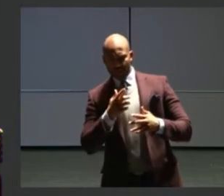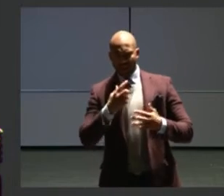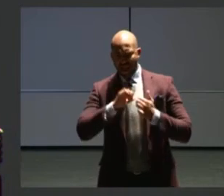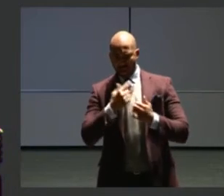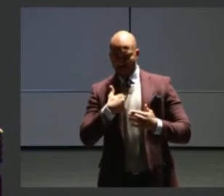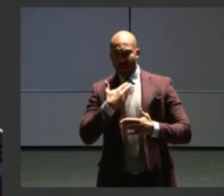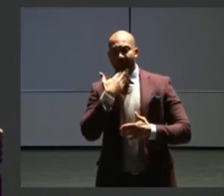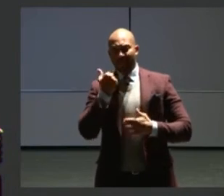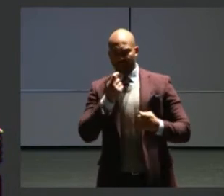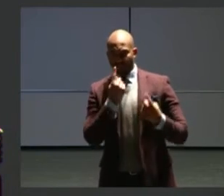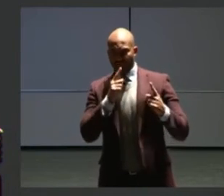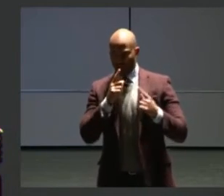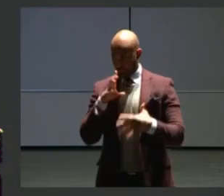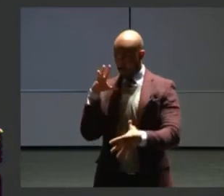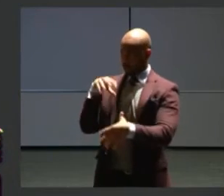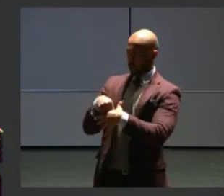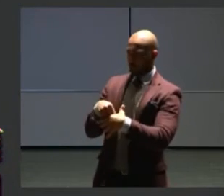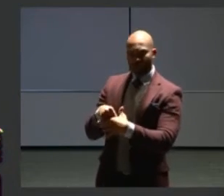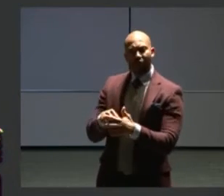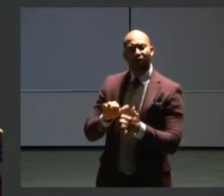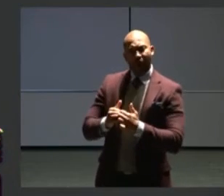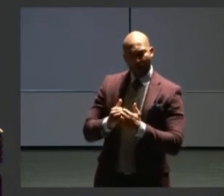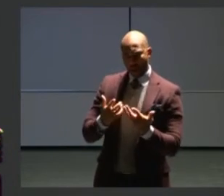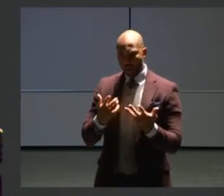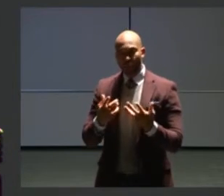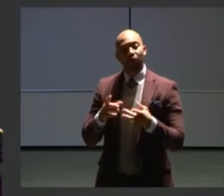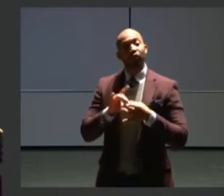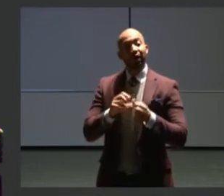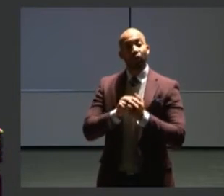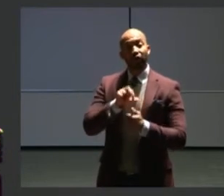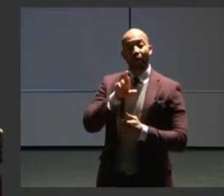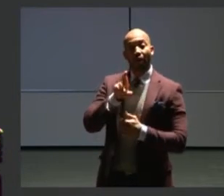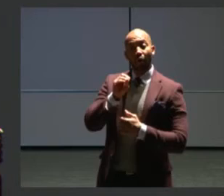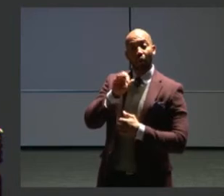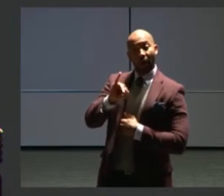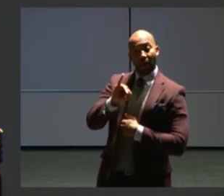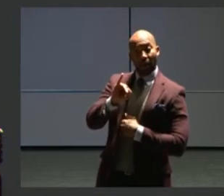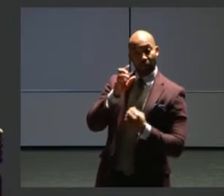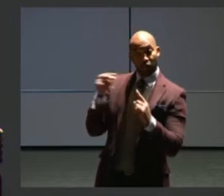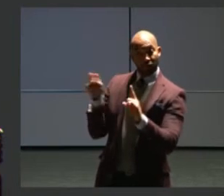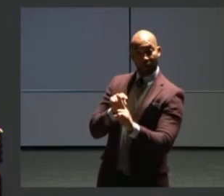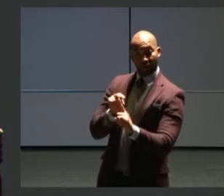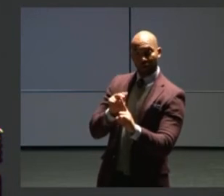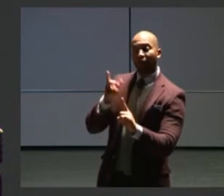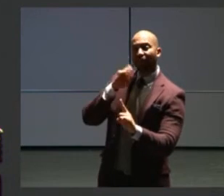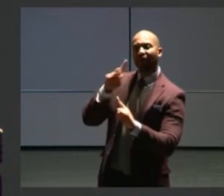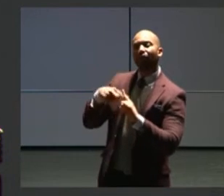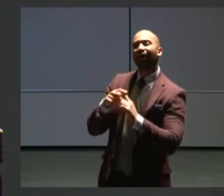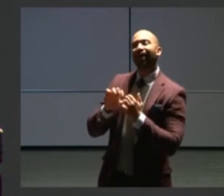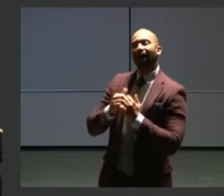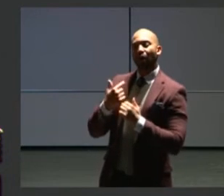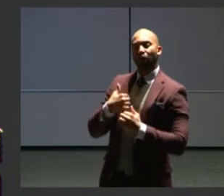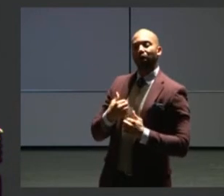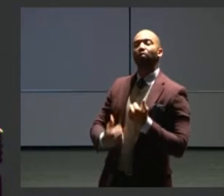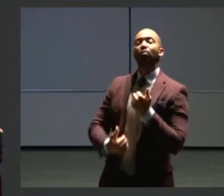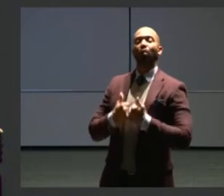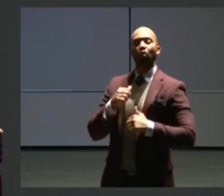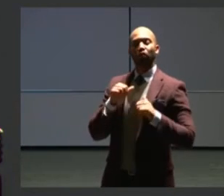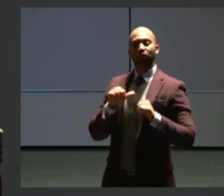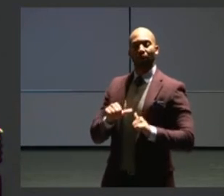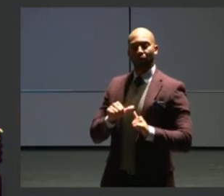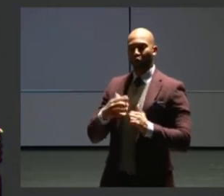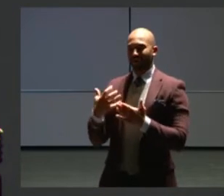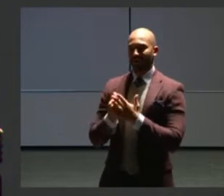effectively, most in terms of from an ROI perspective, most capable of getting the greatest